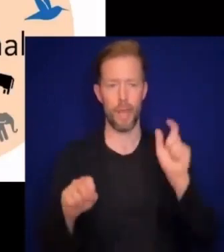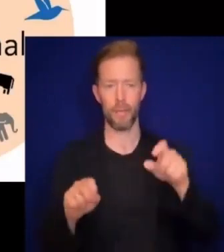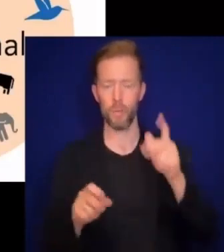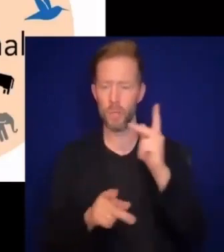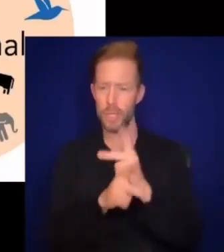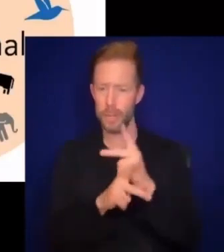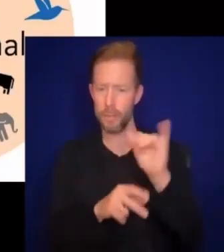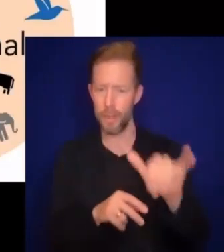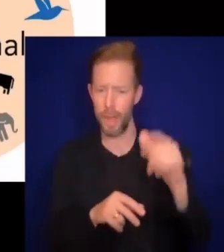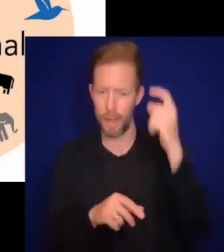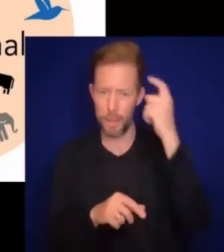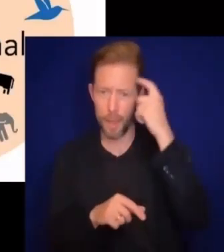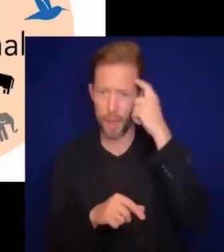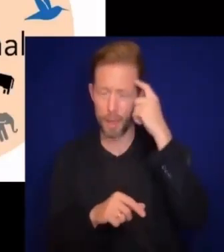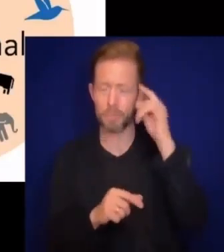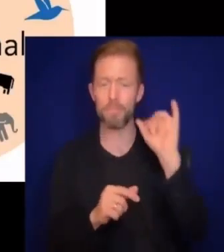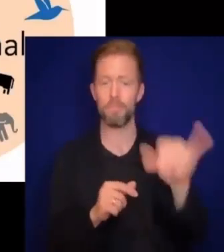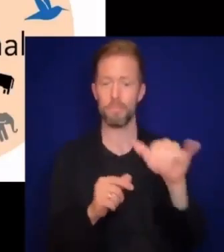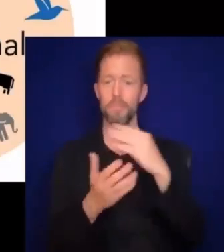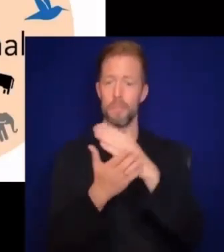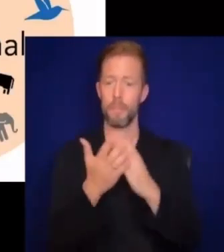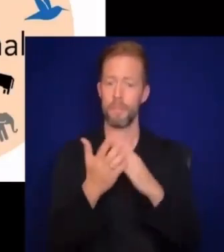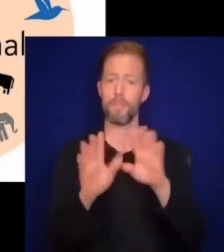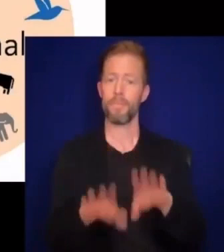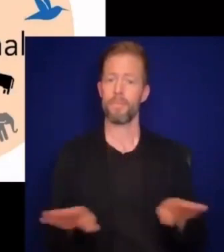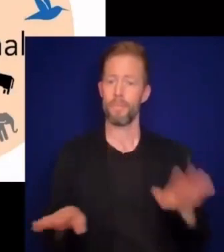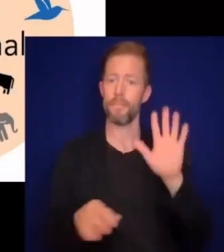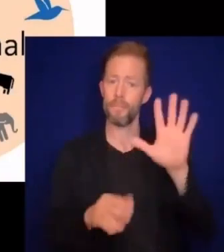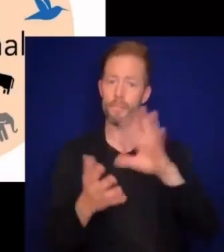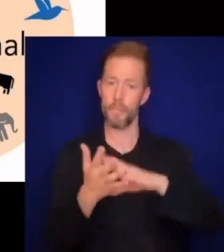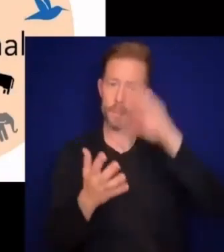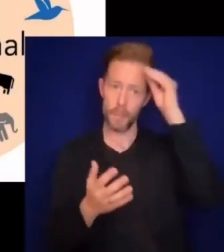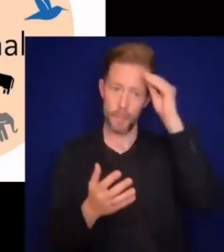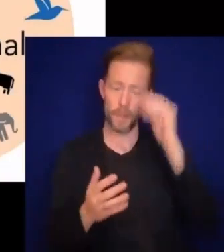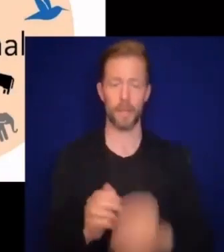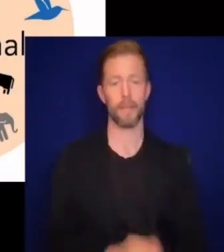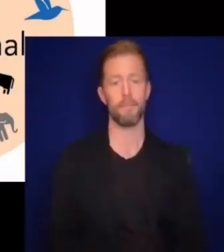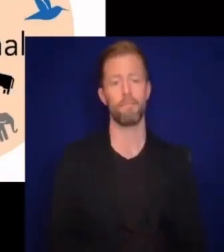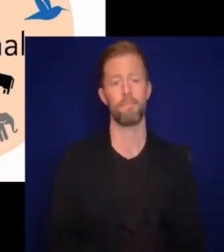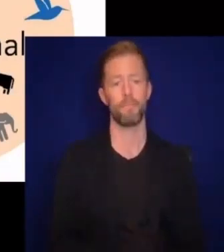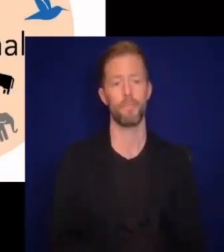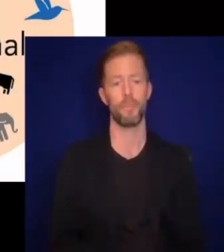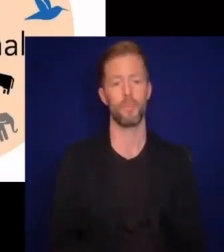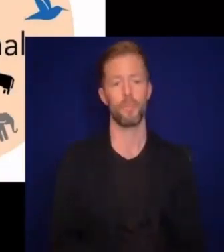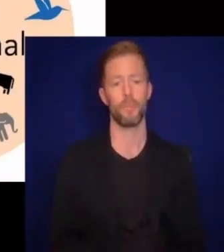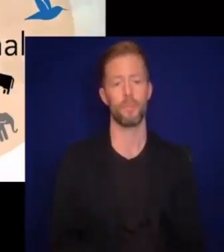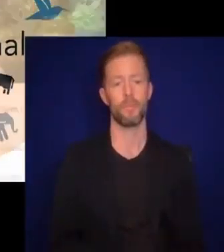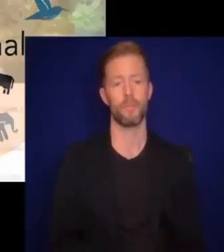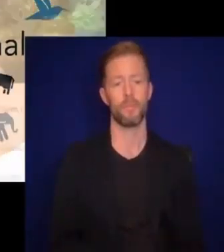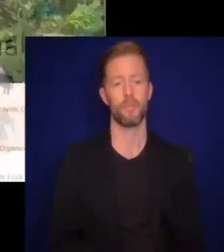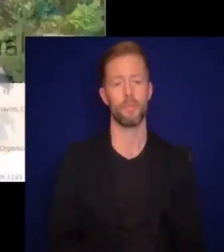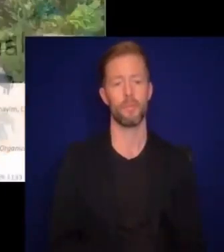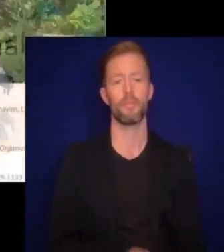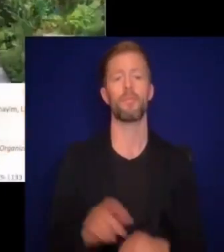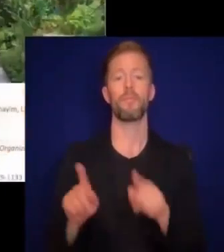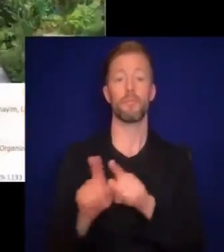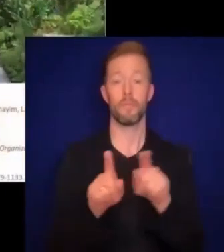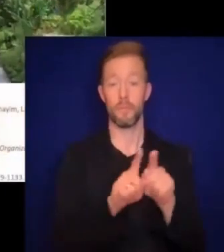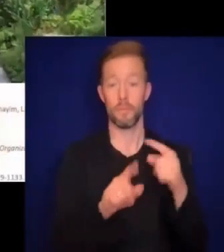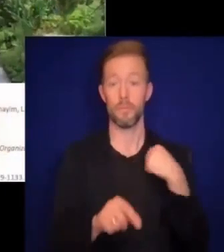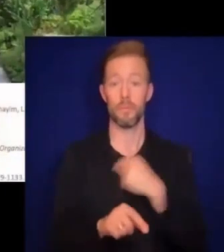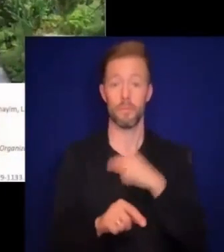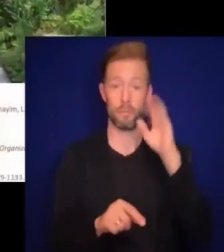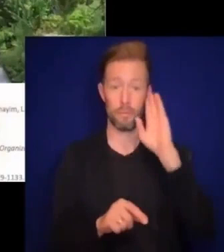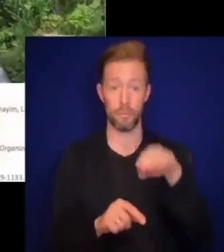let's keep that in mind. That is part of the learning of children when they are outdoors. We also